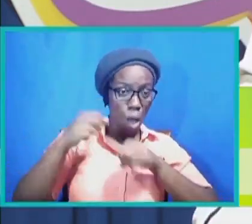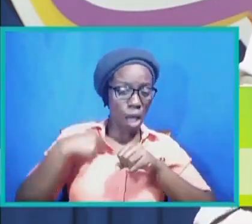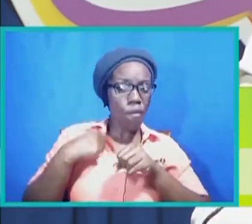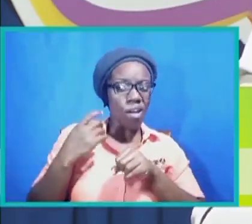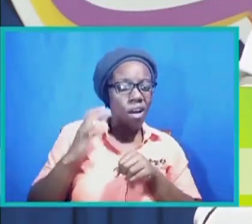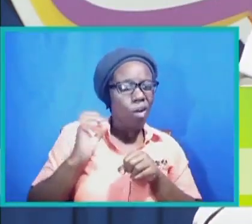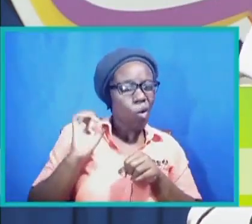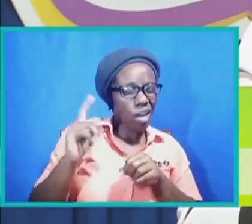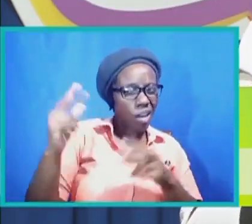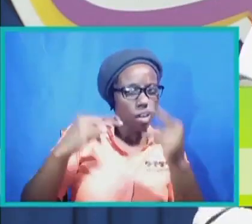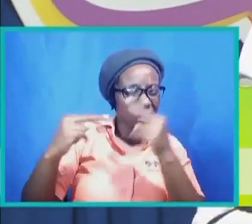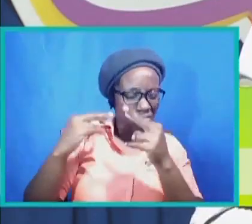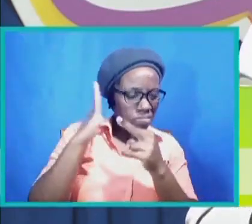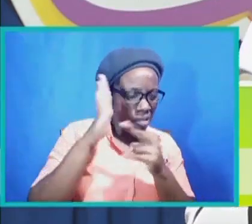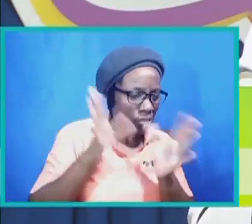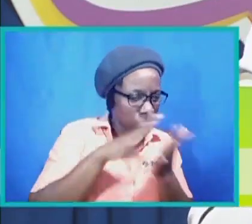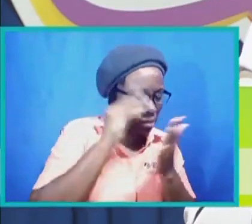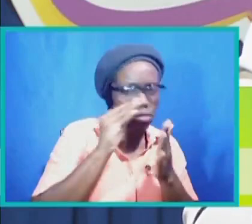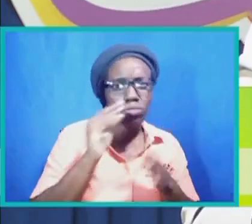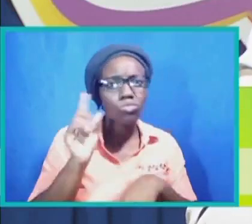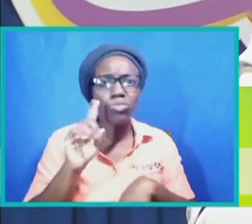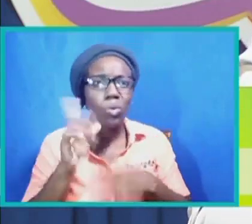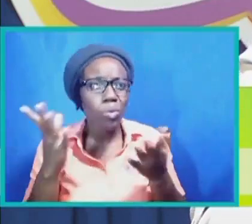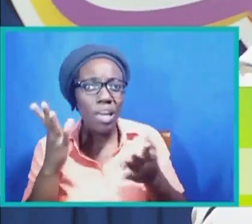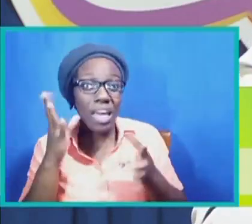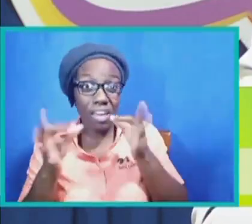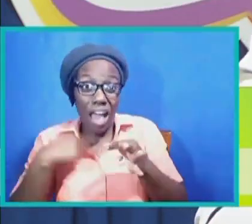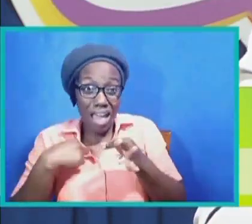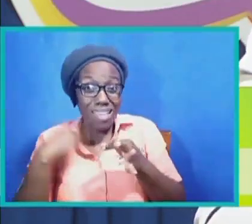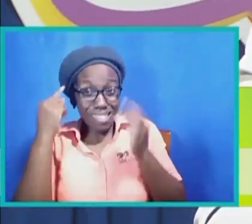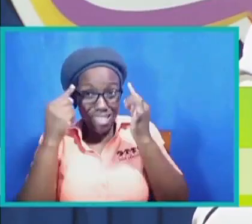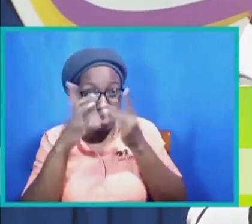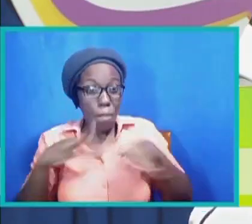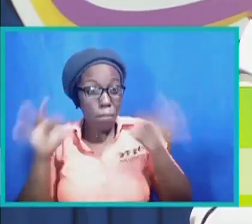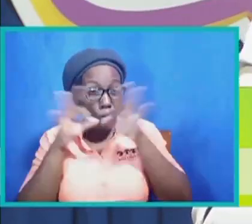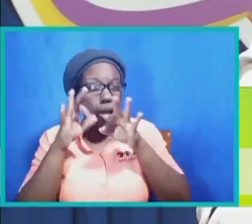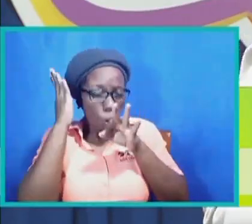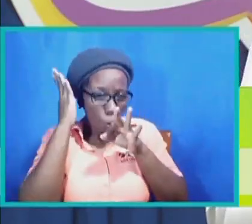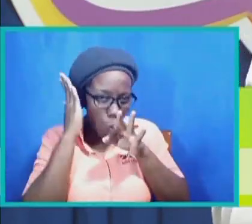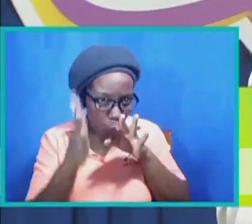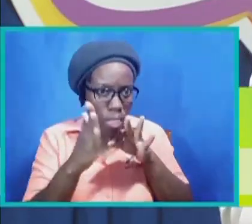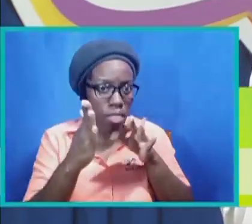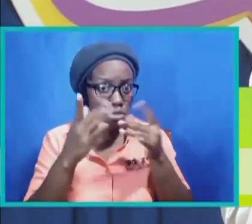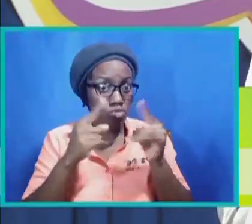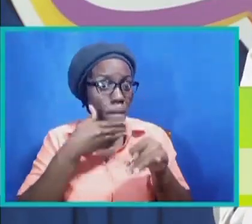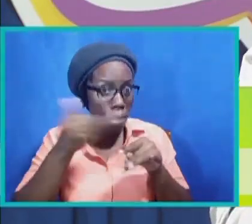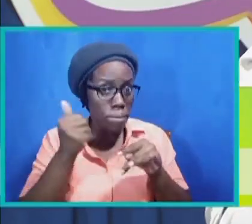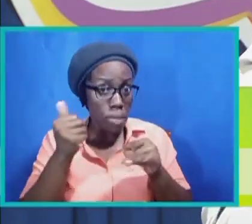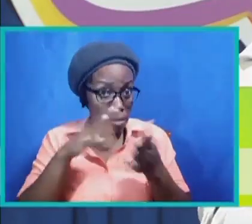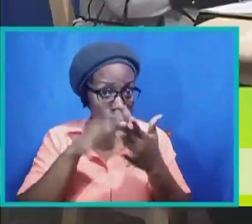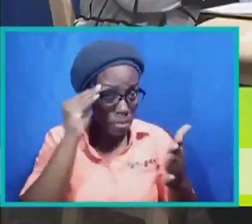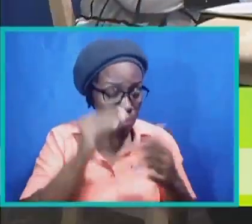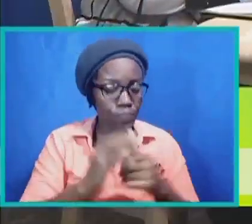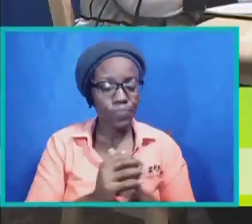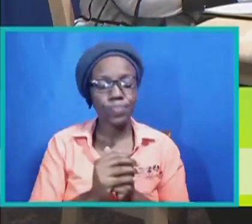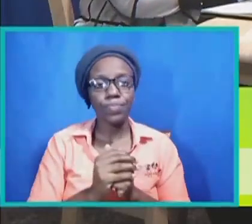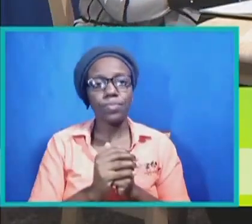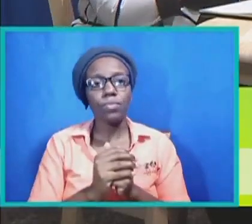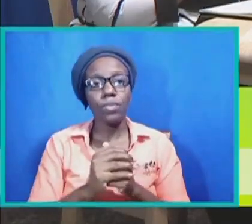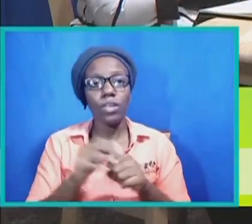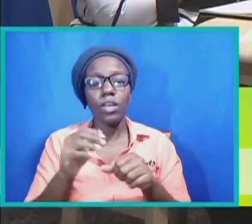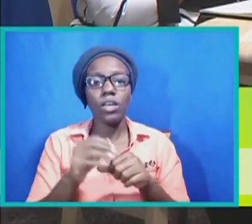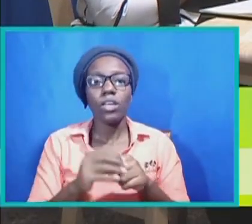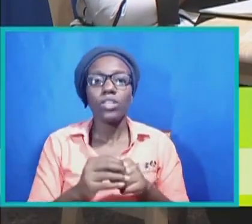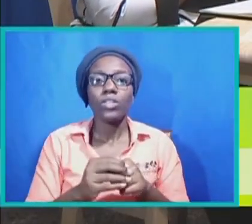and think about the ways that young children learn of their own volition. Because the things that interest them, they go